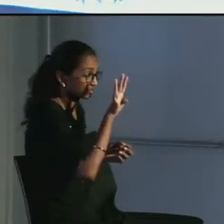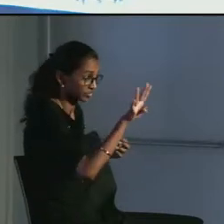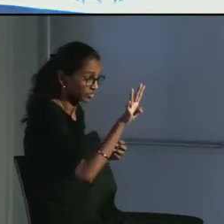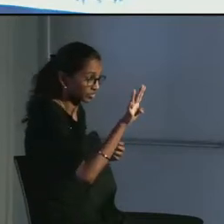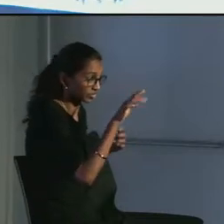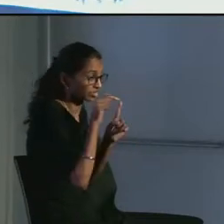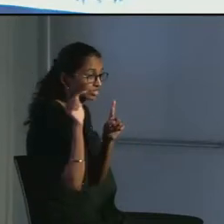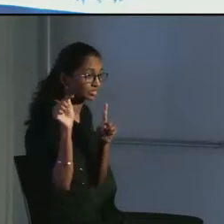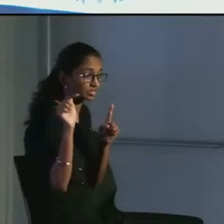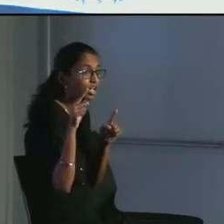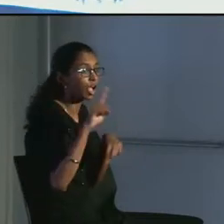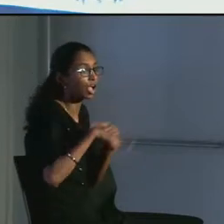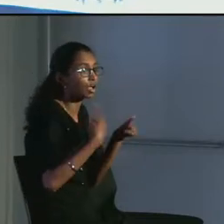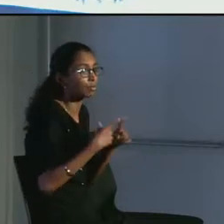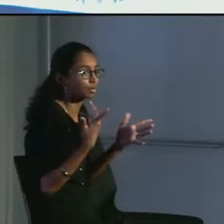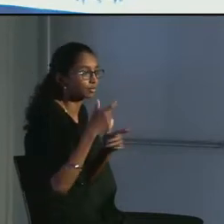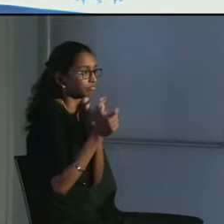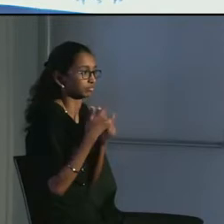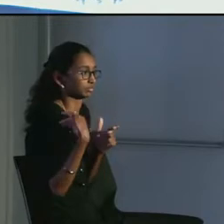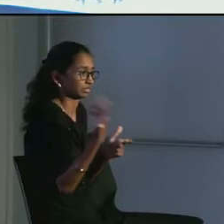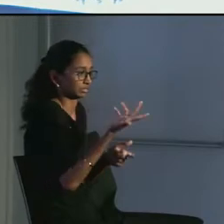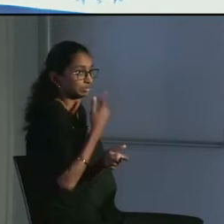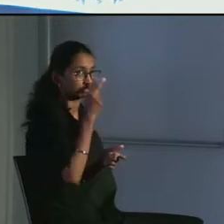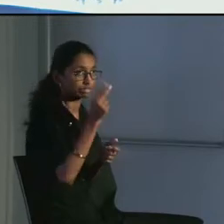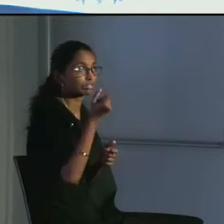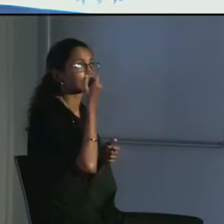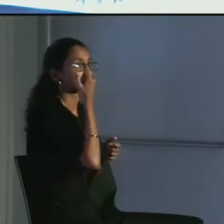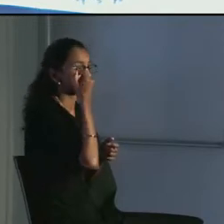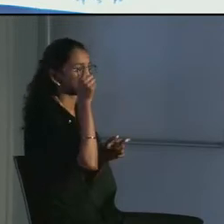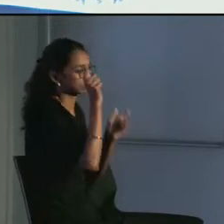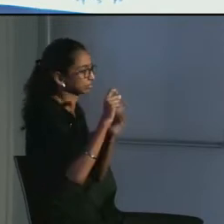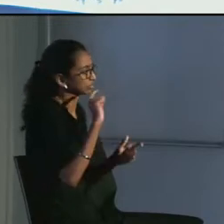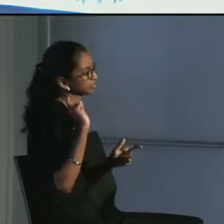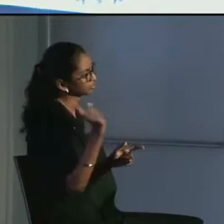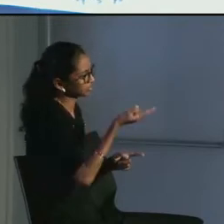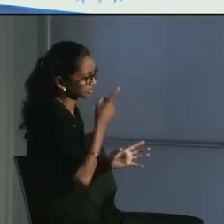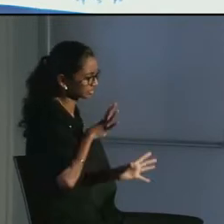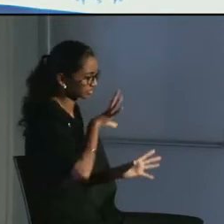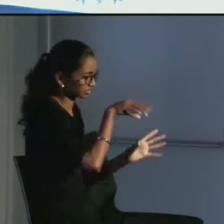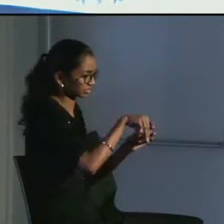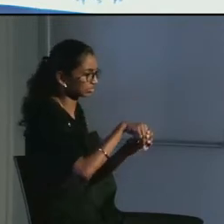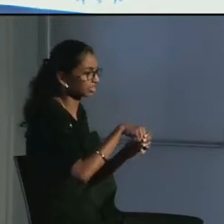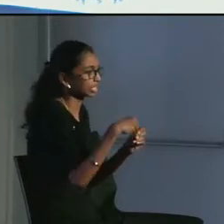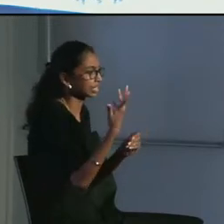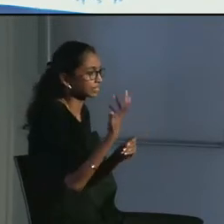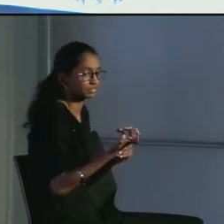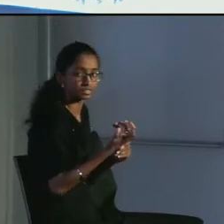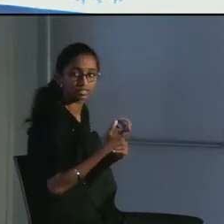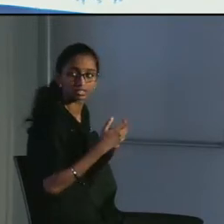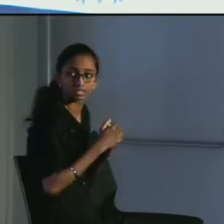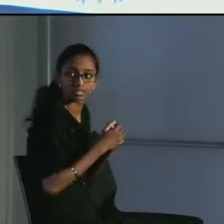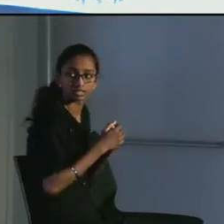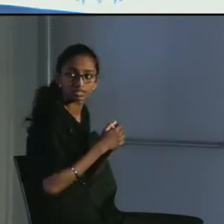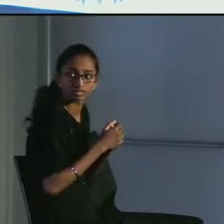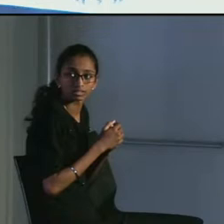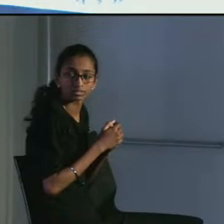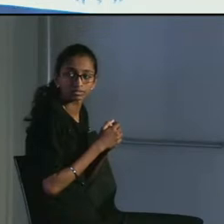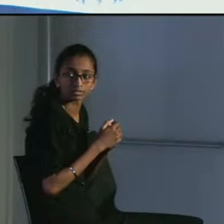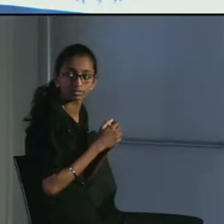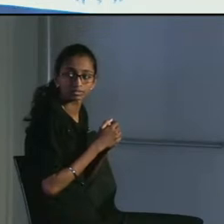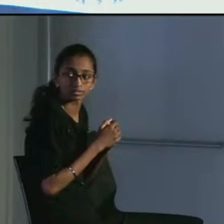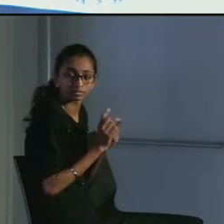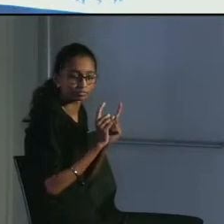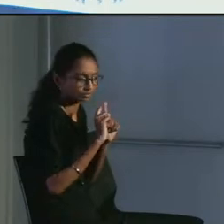of this was really about us recognizing that it was all of us, all kids, it didn't matter. But over the next couple